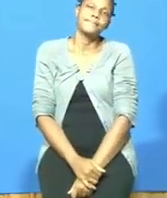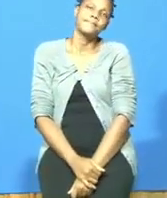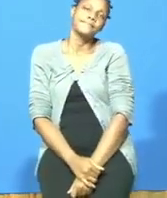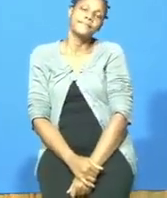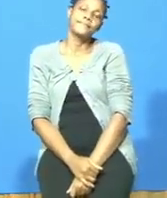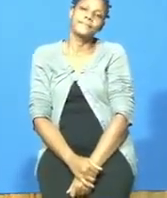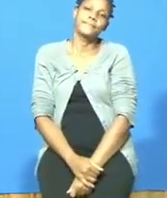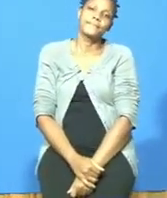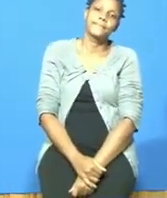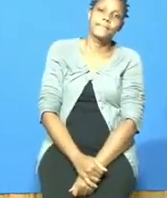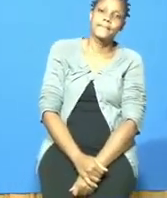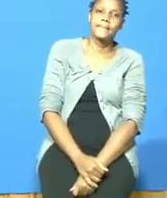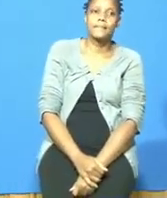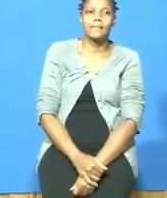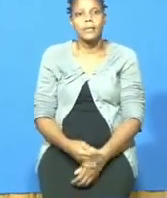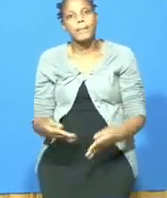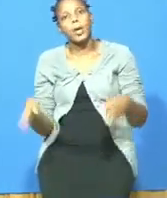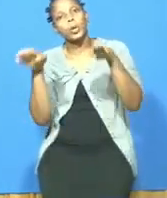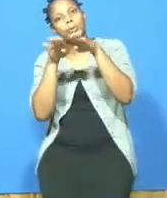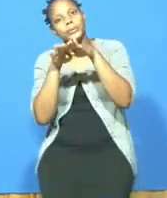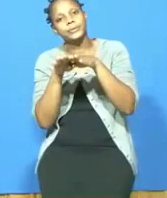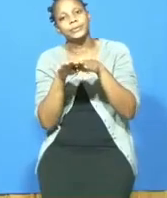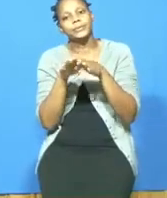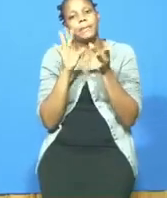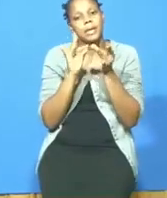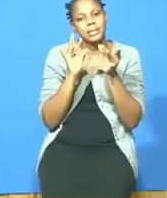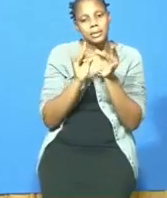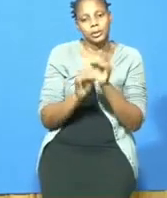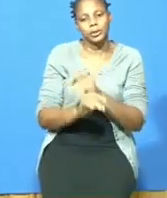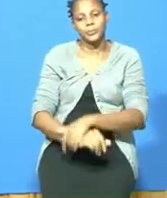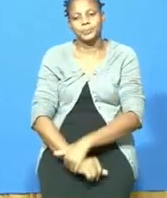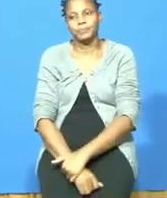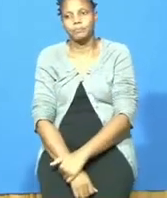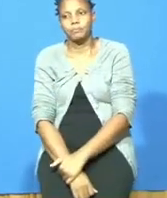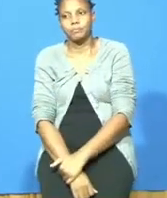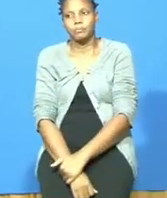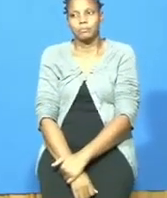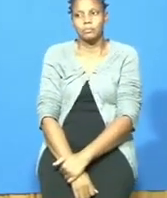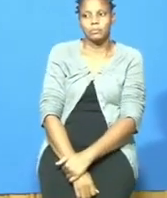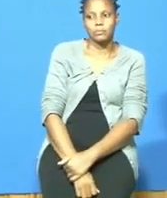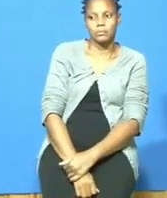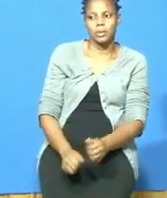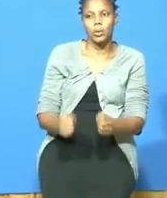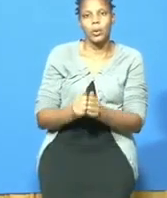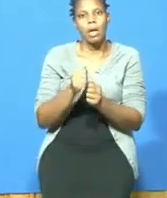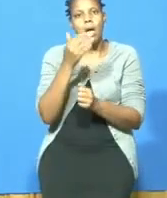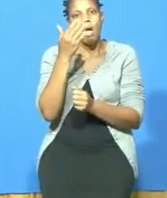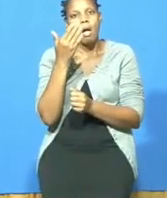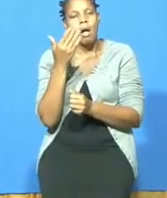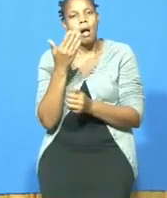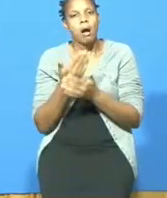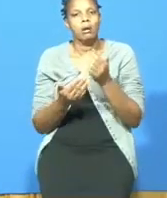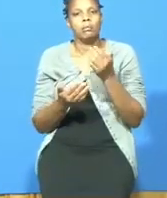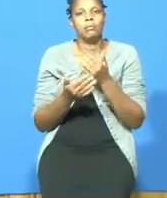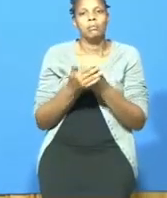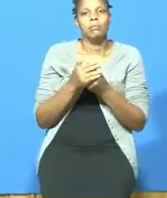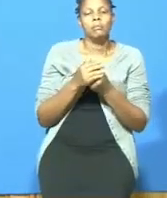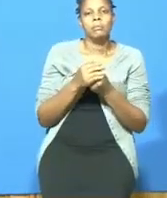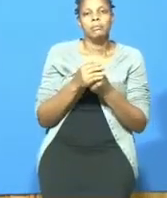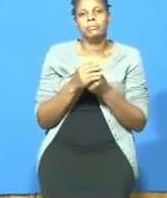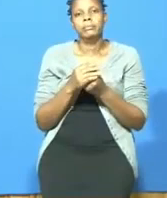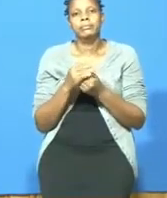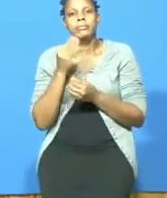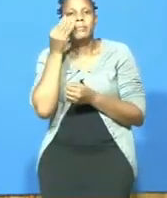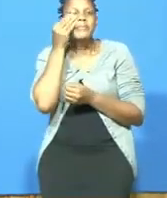Let me close this message with God's handkerchief.